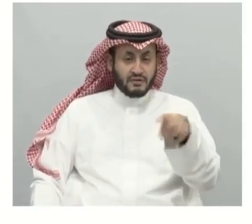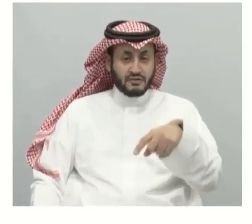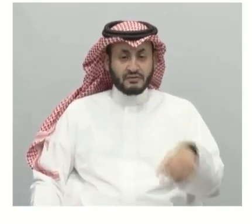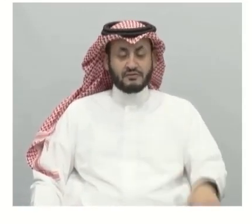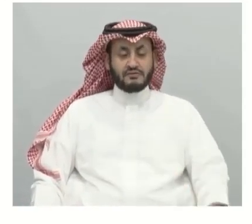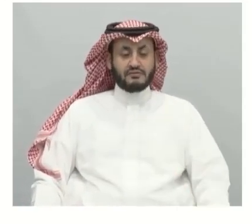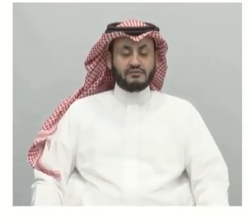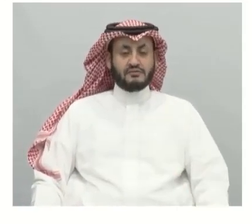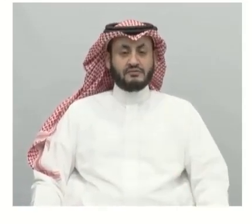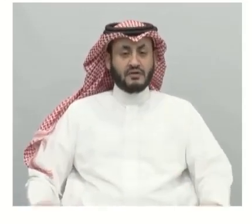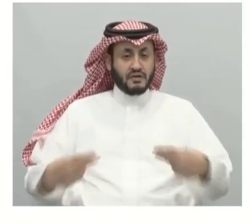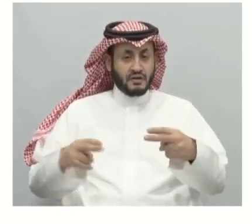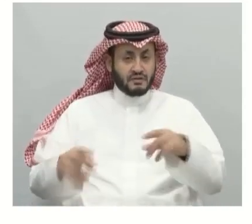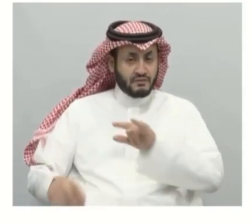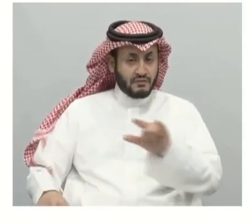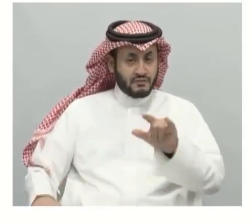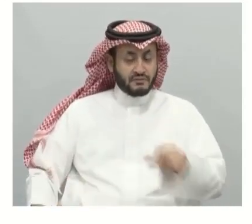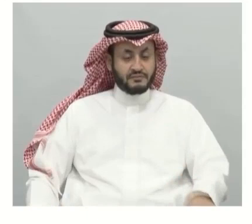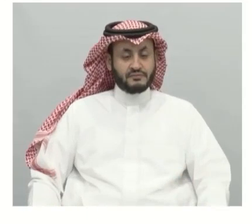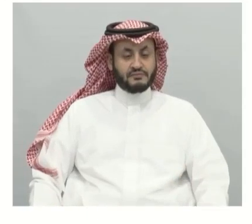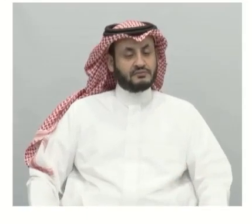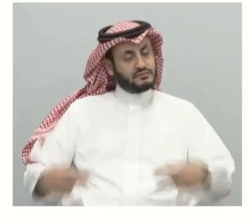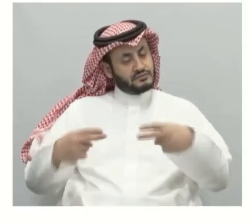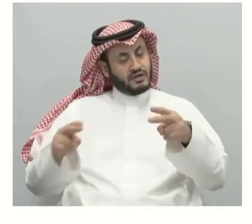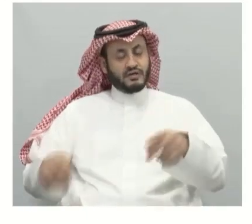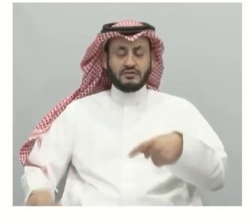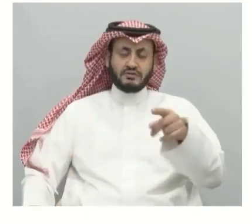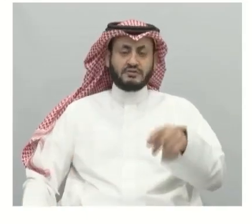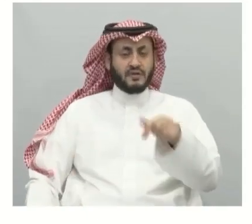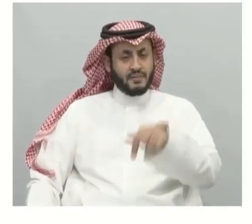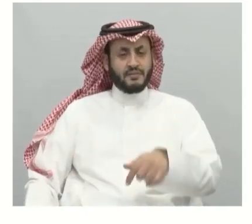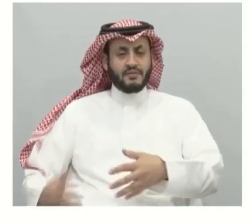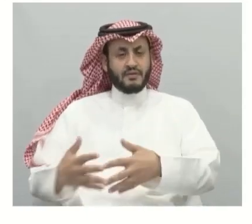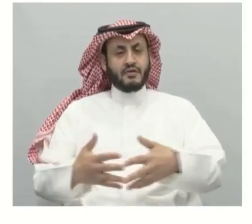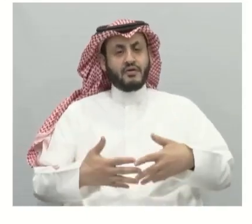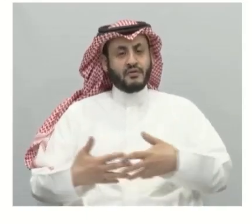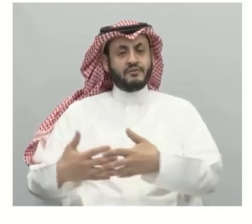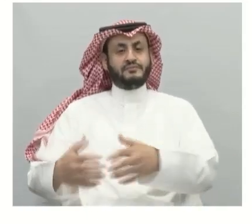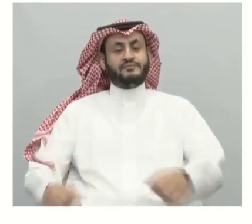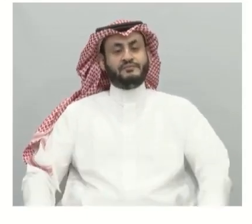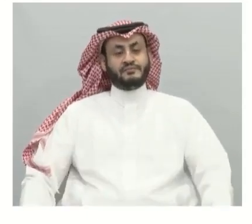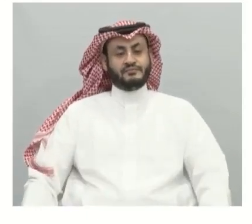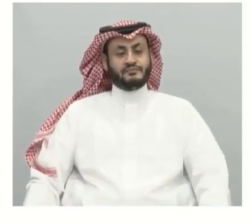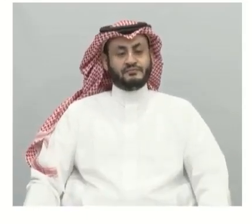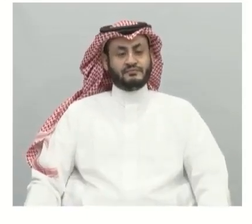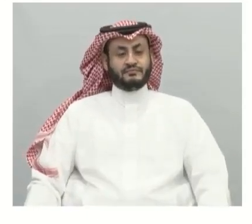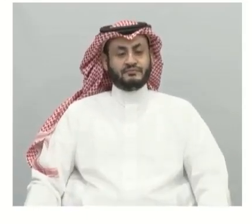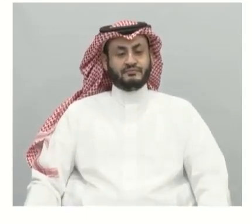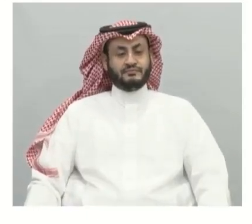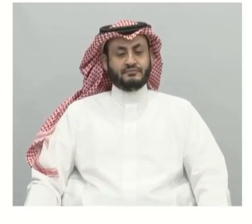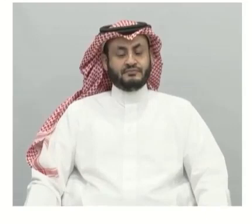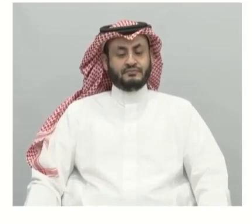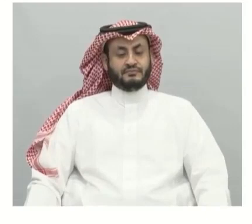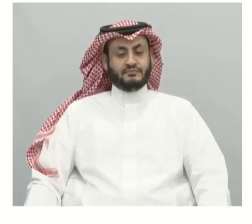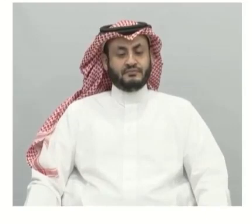Is it yes or no? What do you think? Good job. Yes, it's a true answer, the conversation took